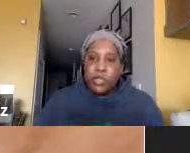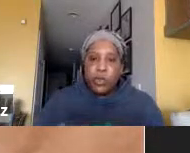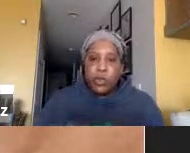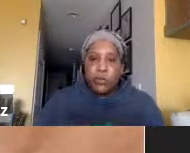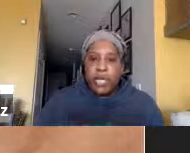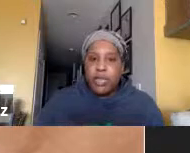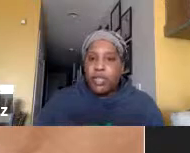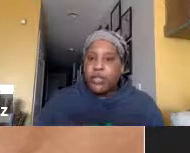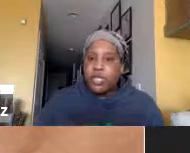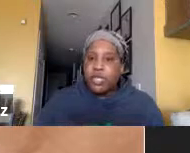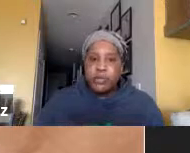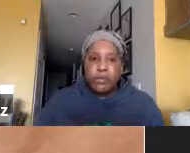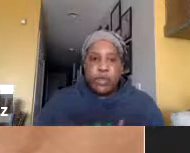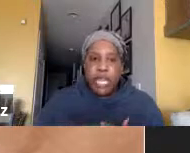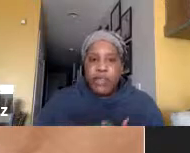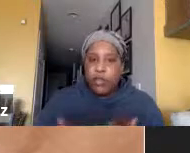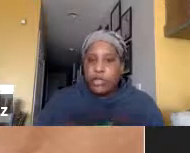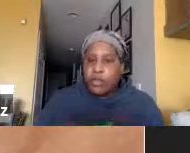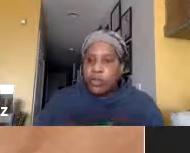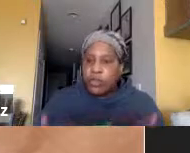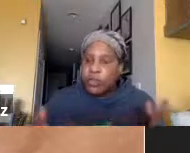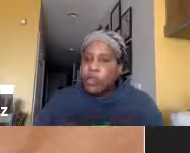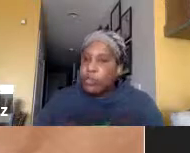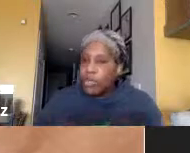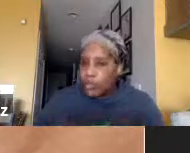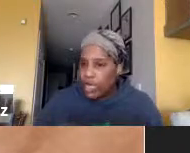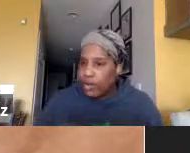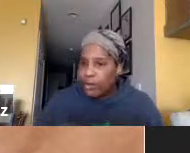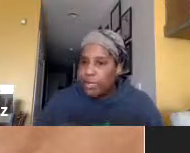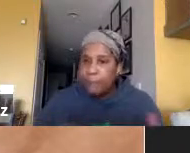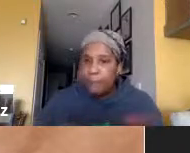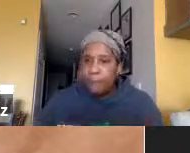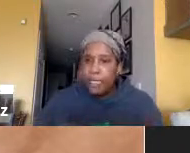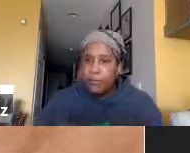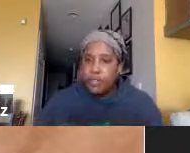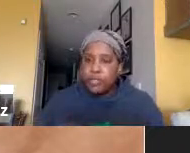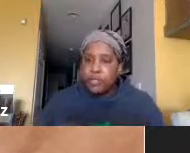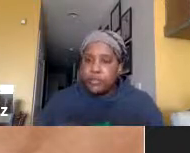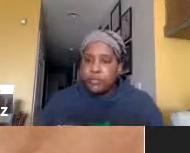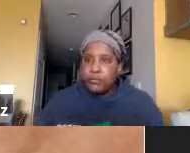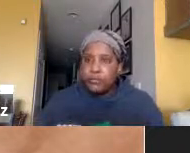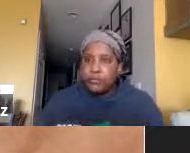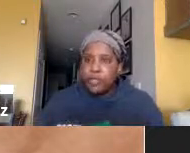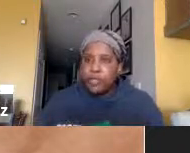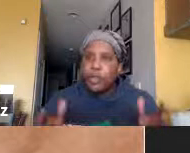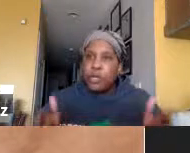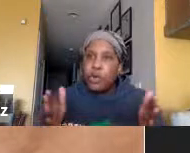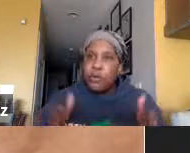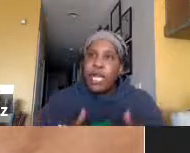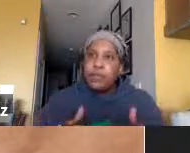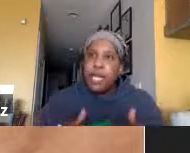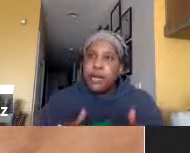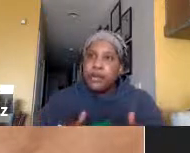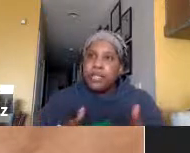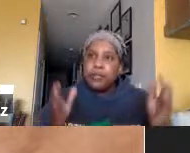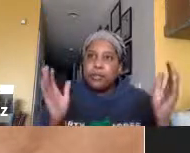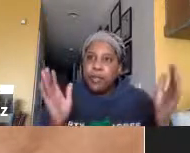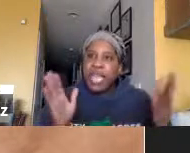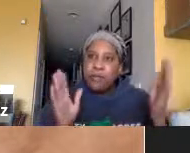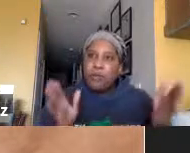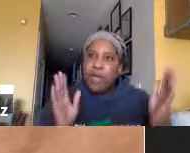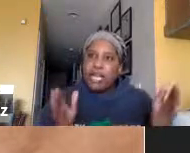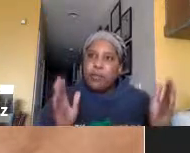power per square mile than there is in more affluent suburbs where people are more spread out. You're putting more buying